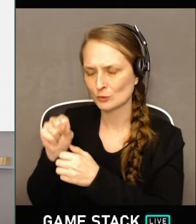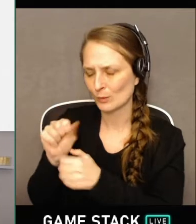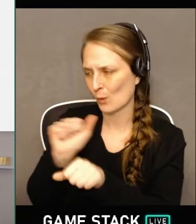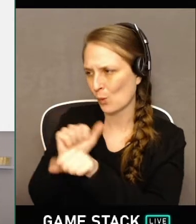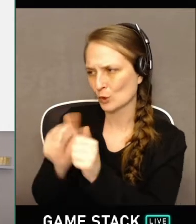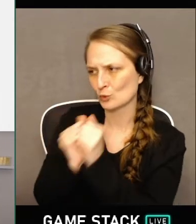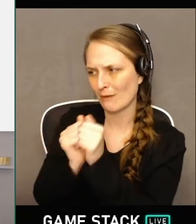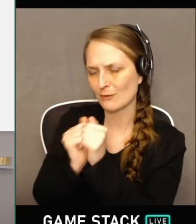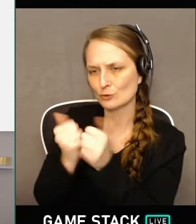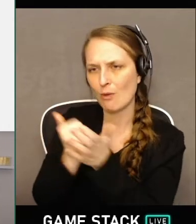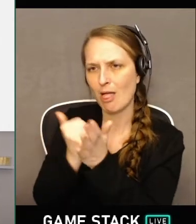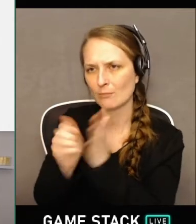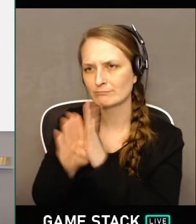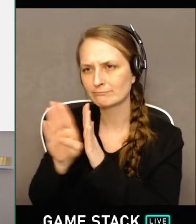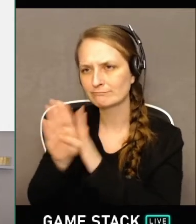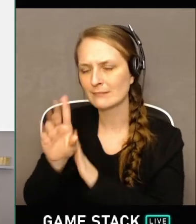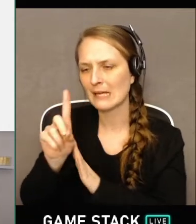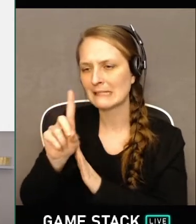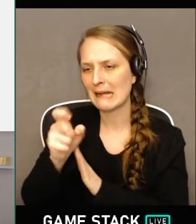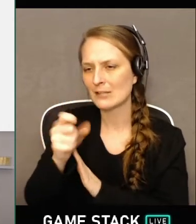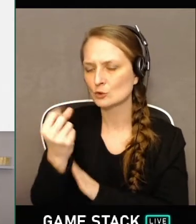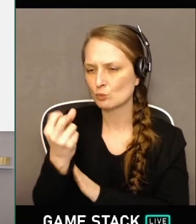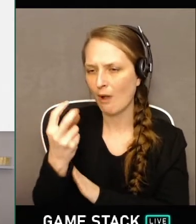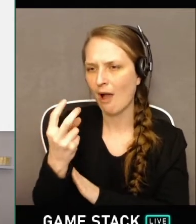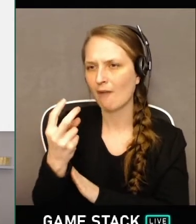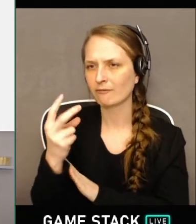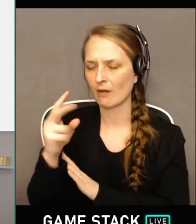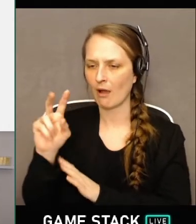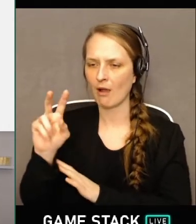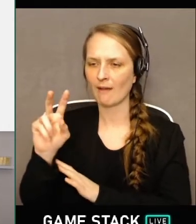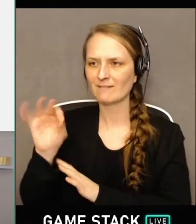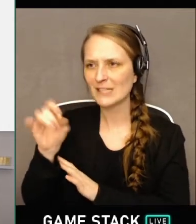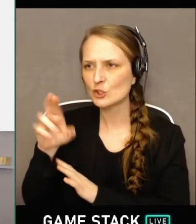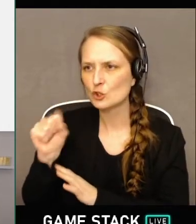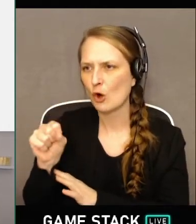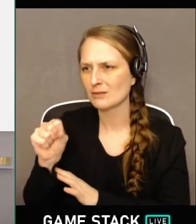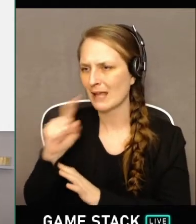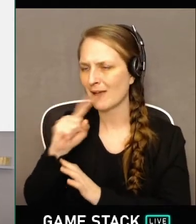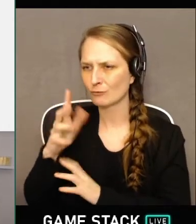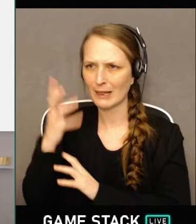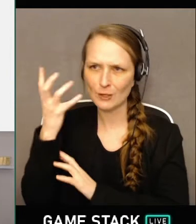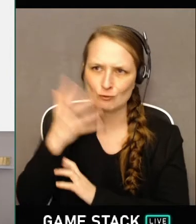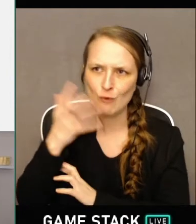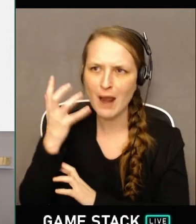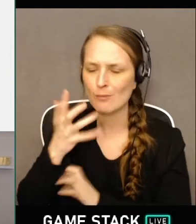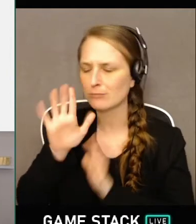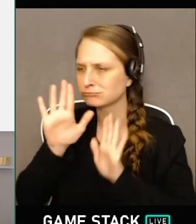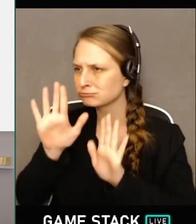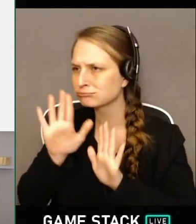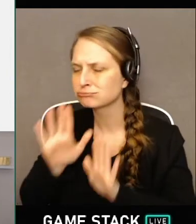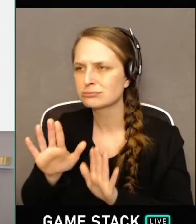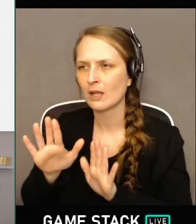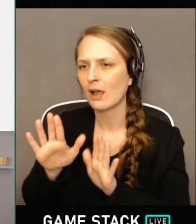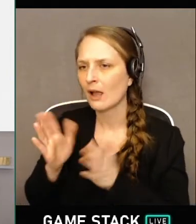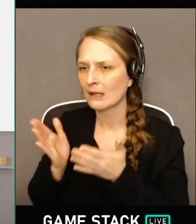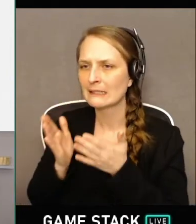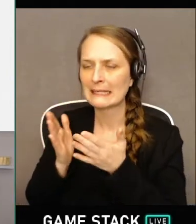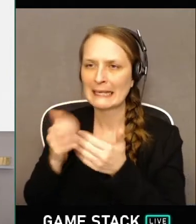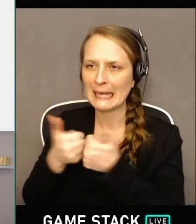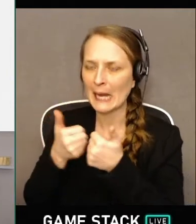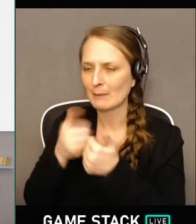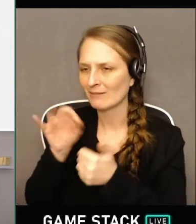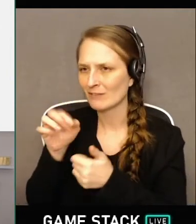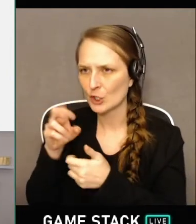develop DirectX 12 Ultimate features that deliver incredible gaming experiences on both Xbox and Windows.